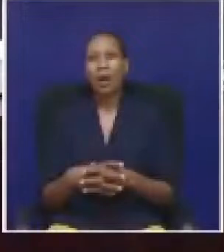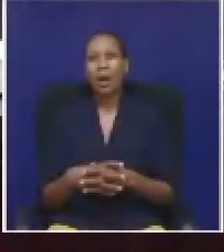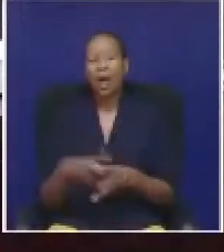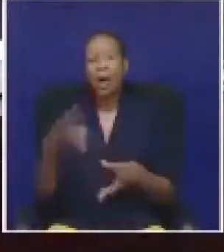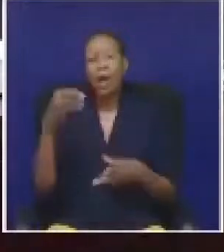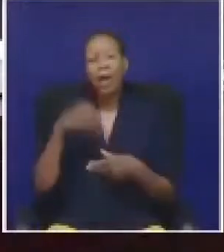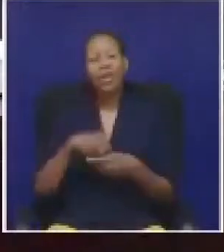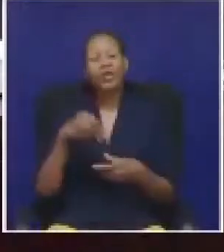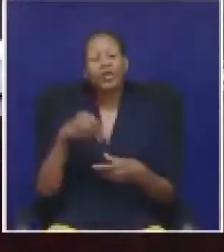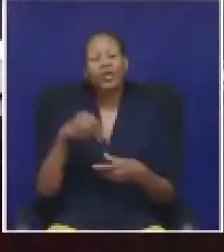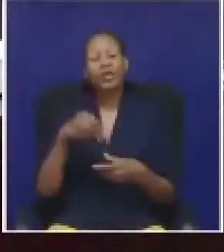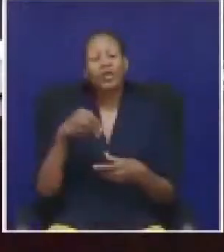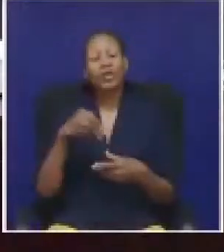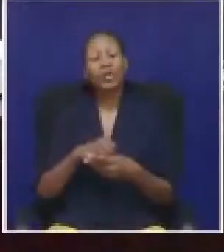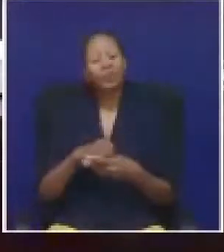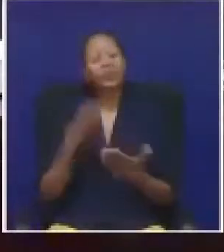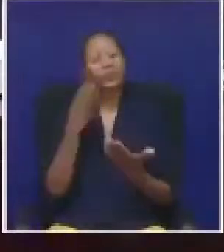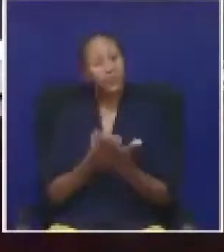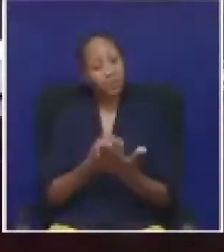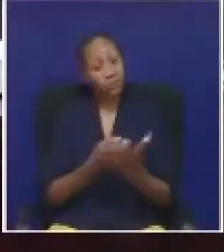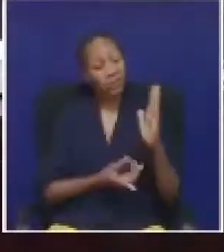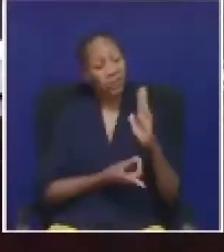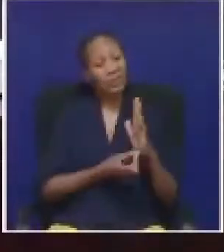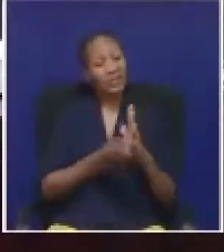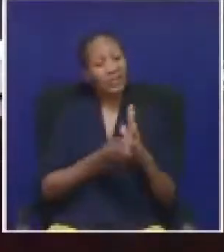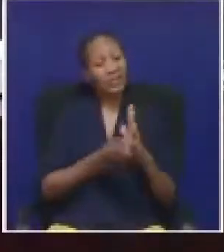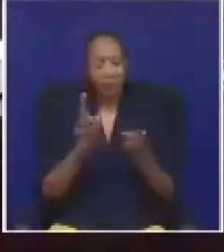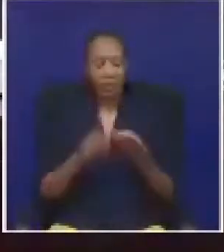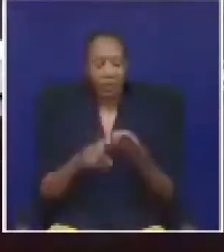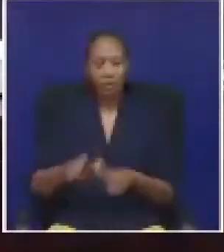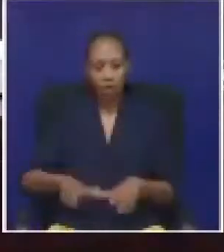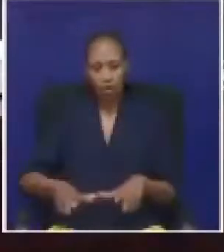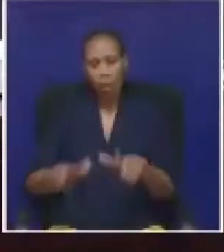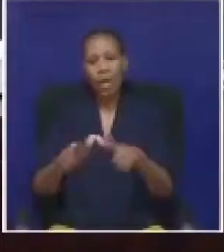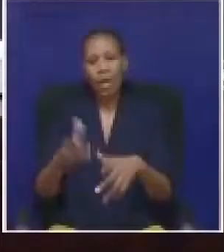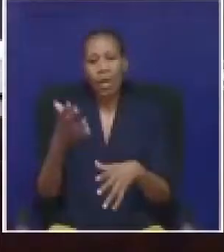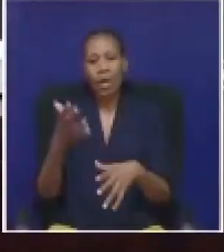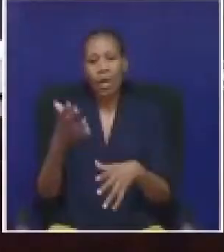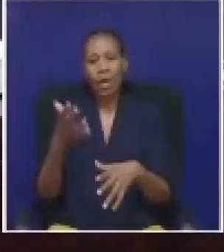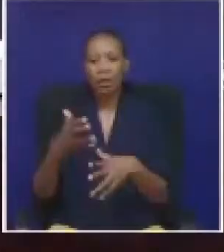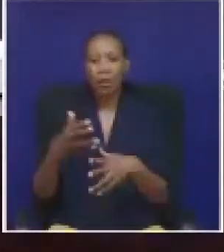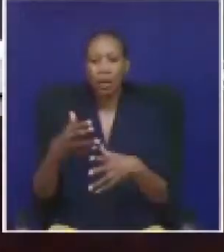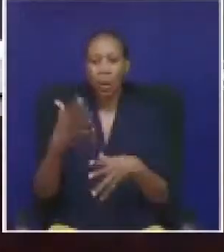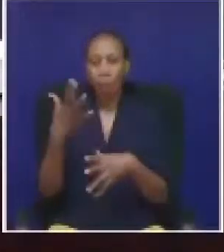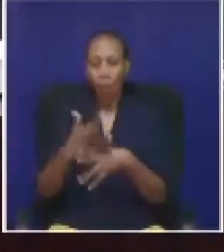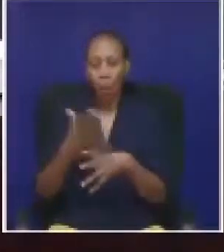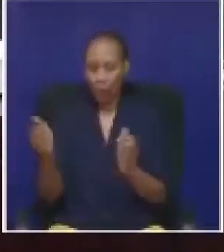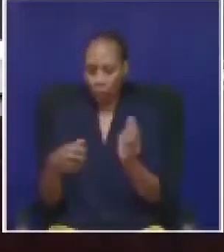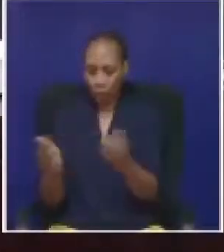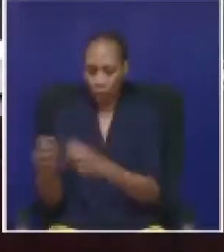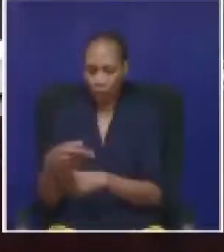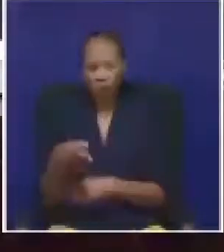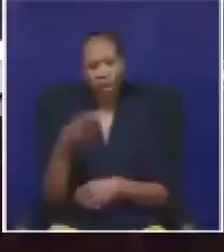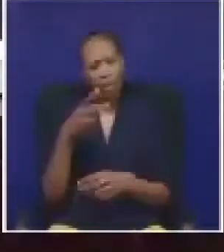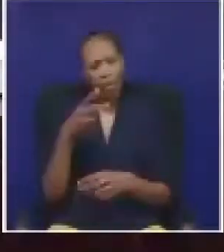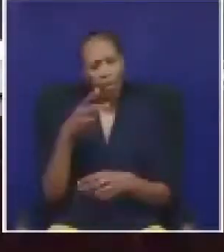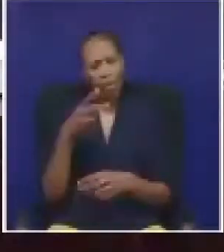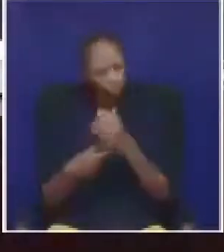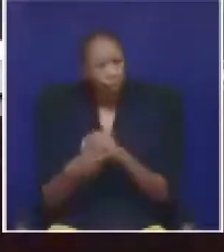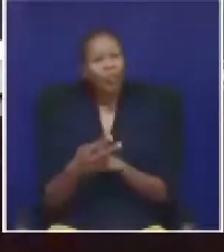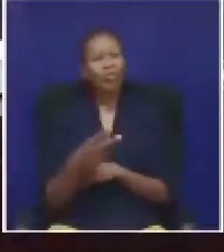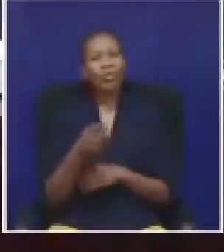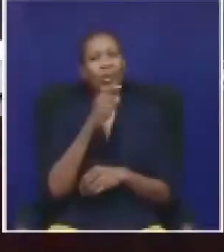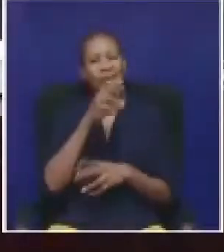Inclusive economic development and localized job creation constitute key objectives of